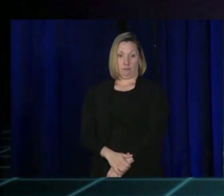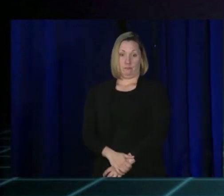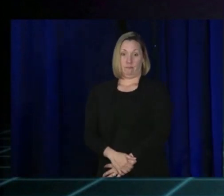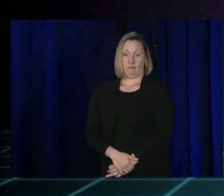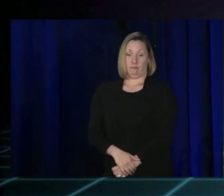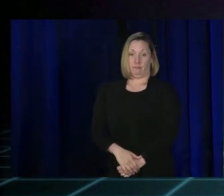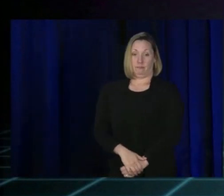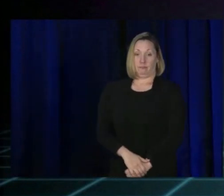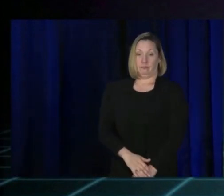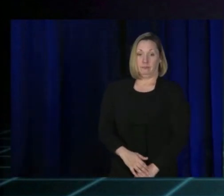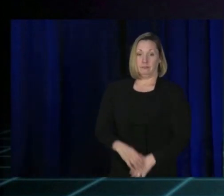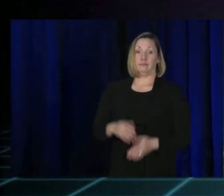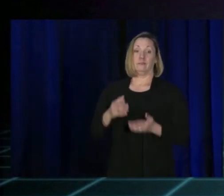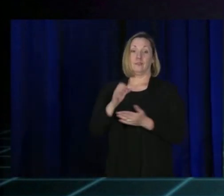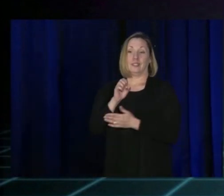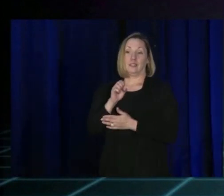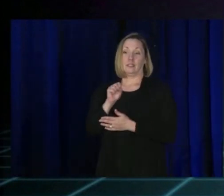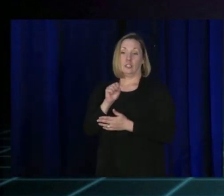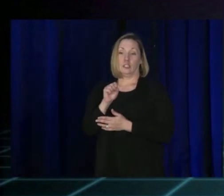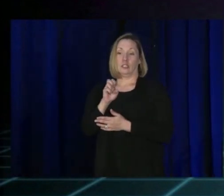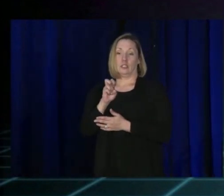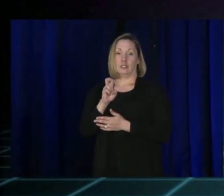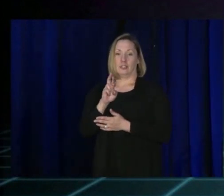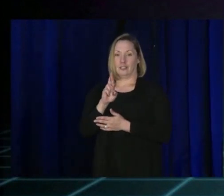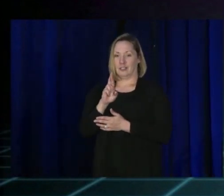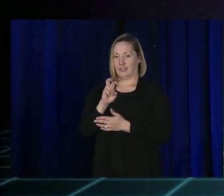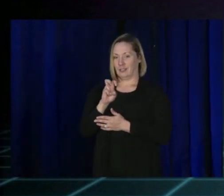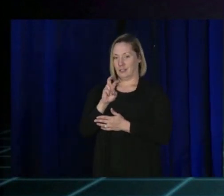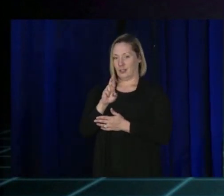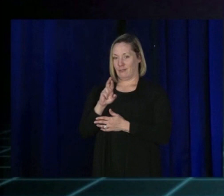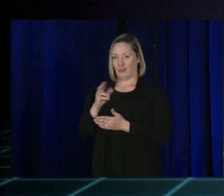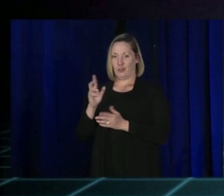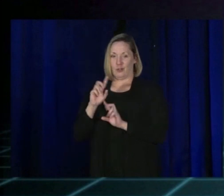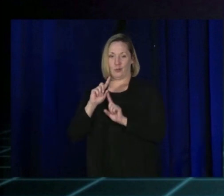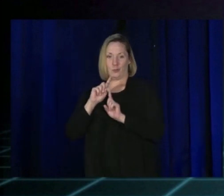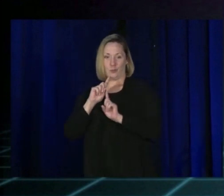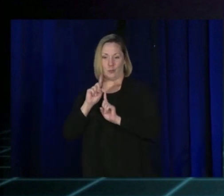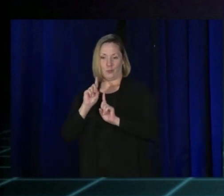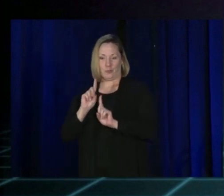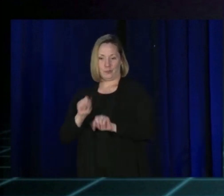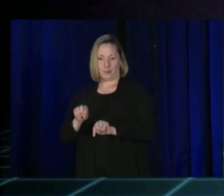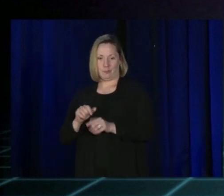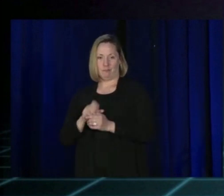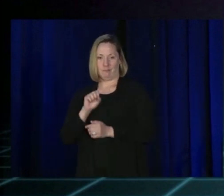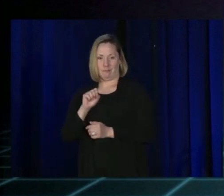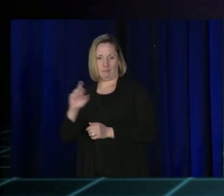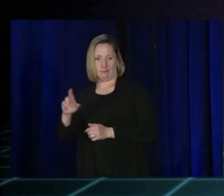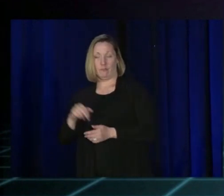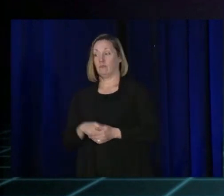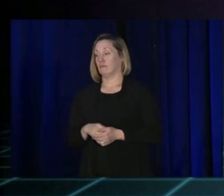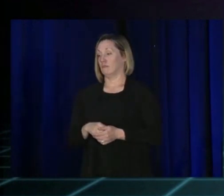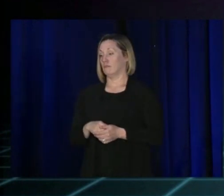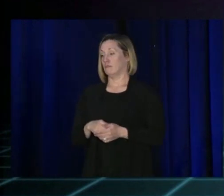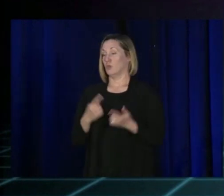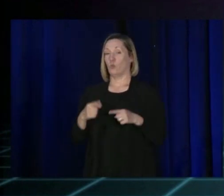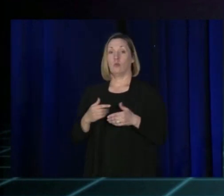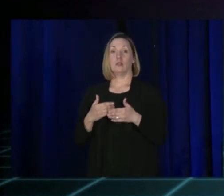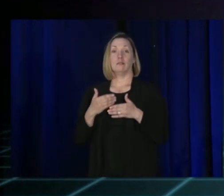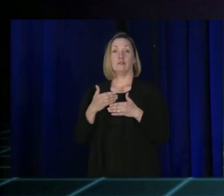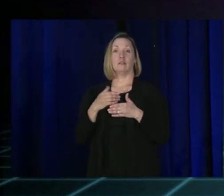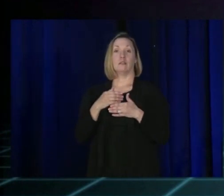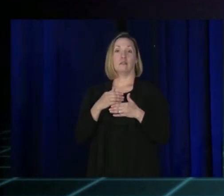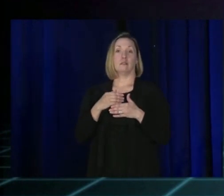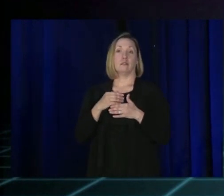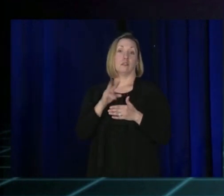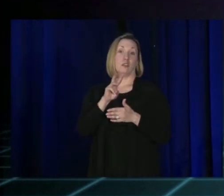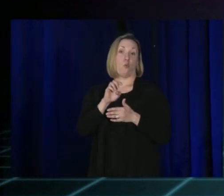the server response. So what's happening is that the next server is still running, the web server is running,